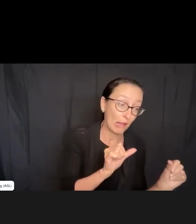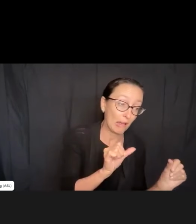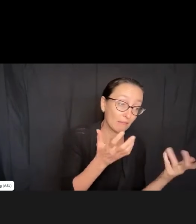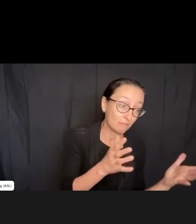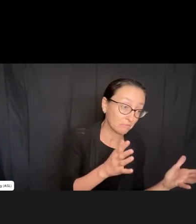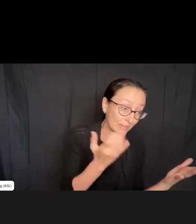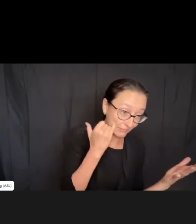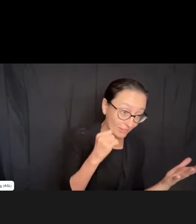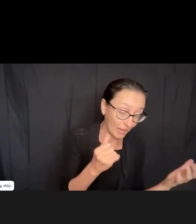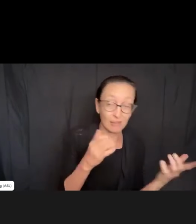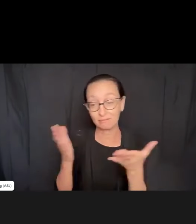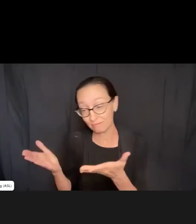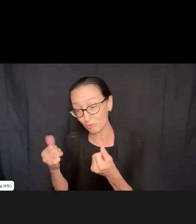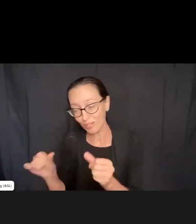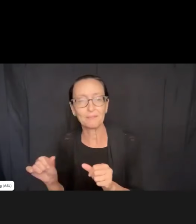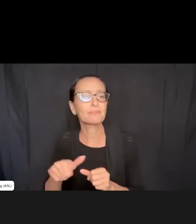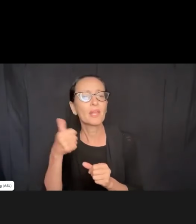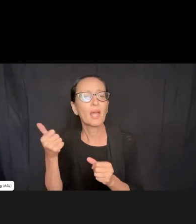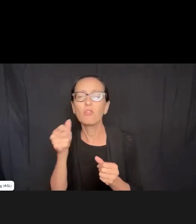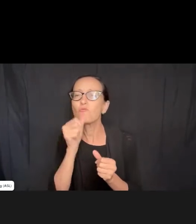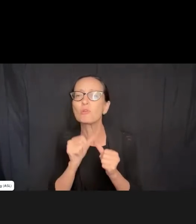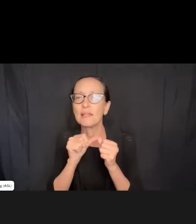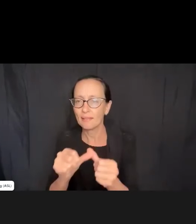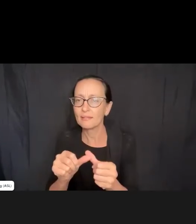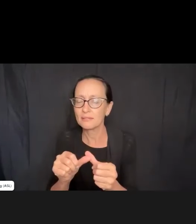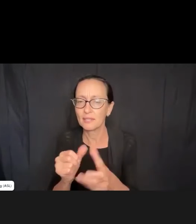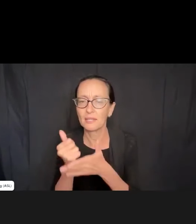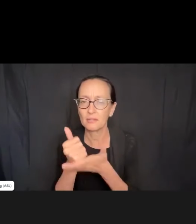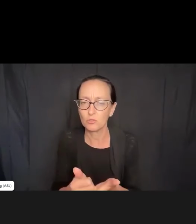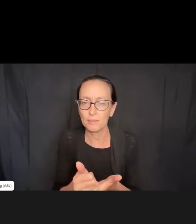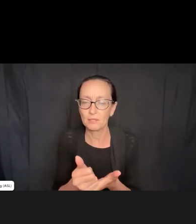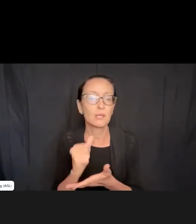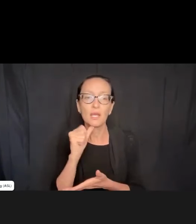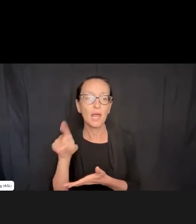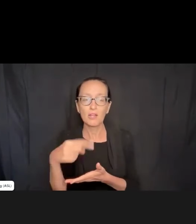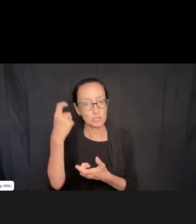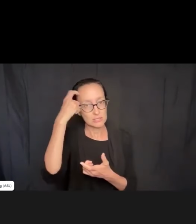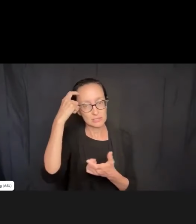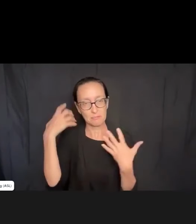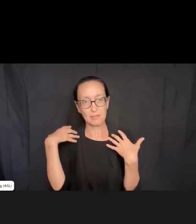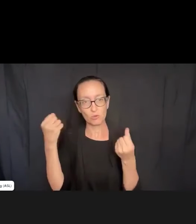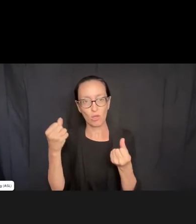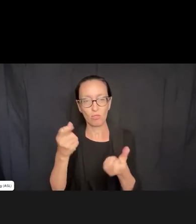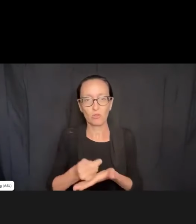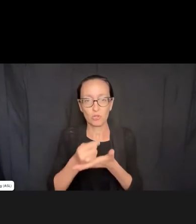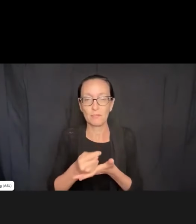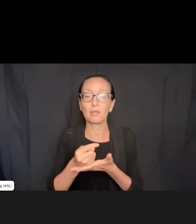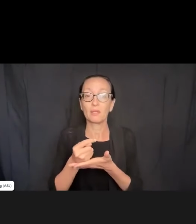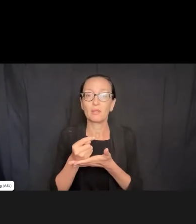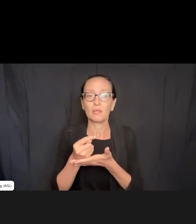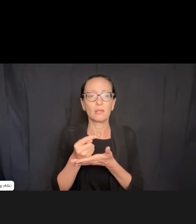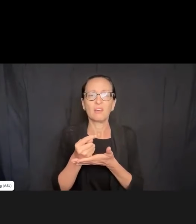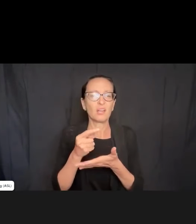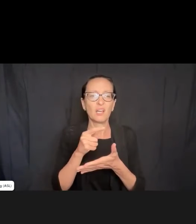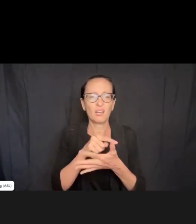also trauma-informed resiliency interventions, and these are just not mental health treatments. These are things that can help foster just mental